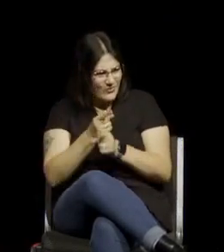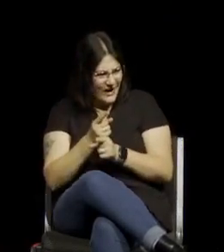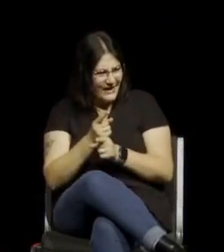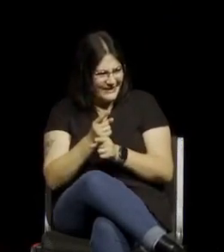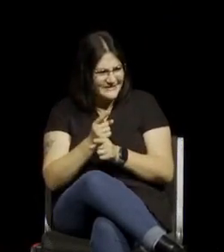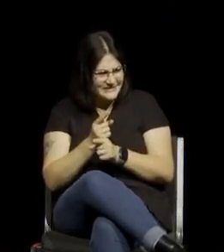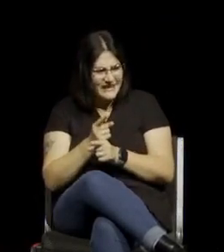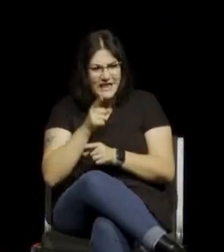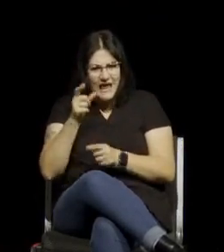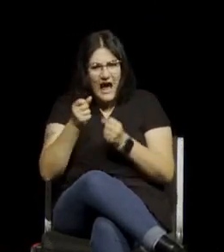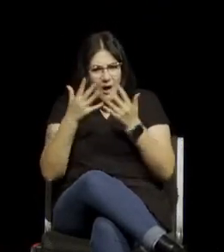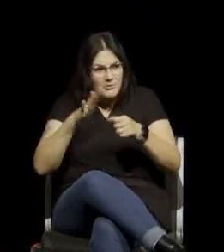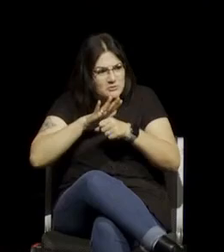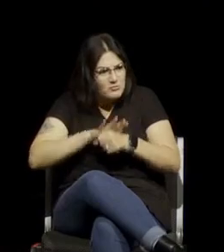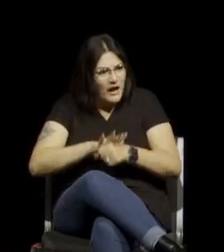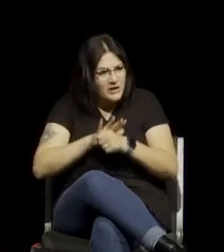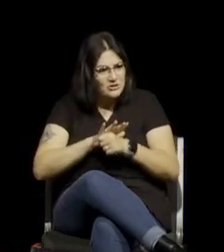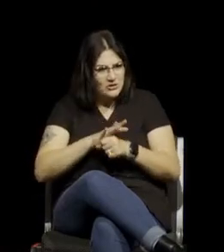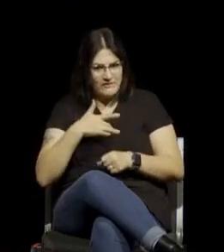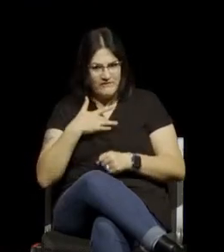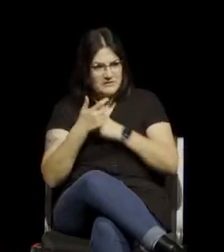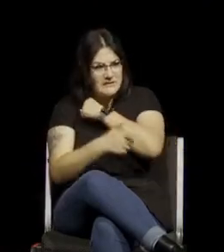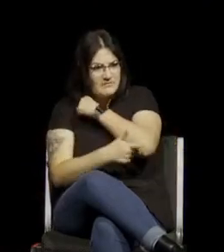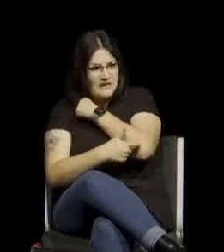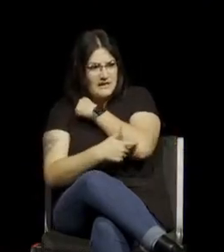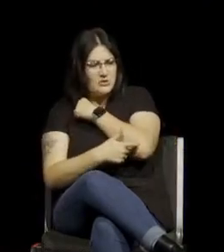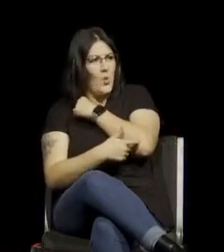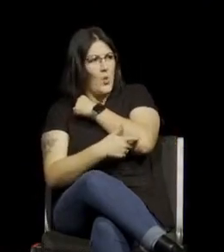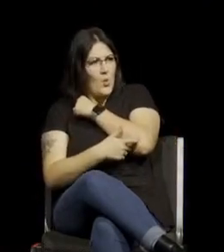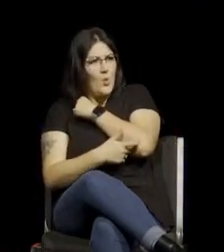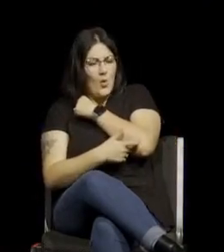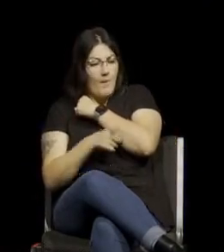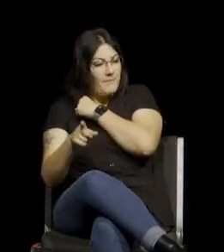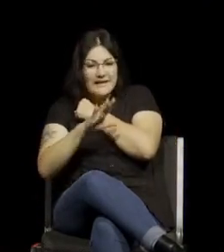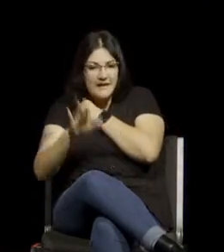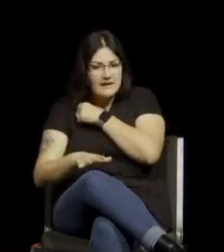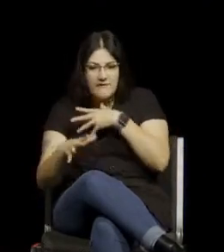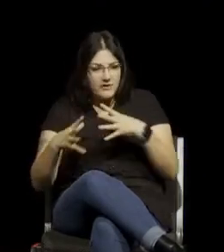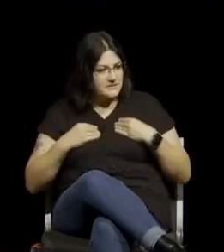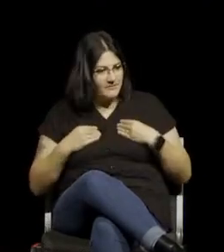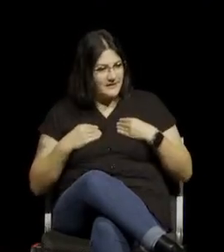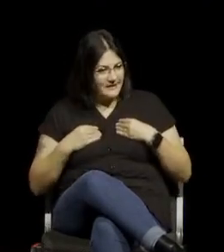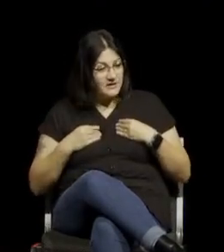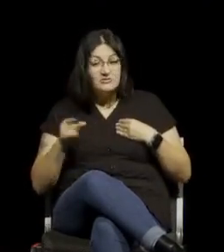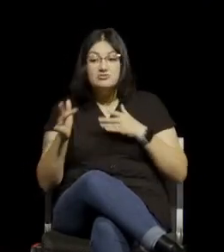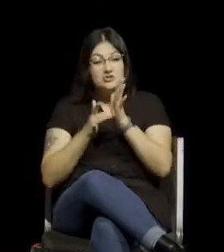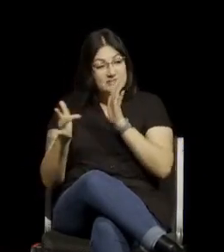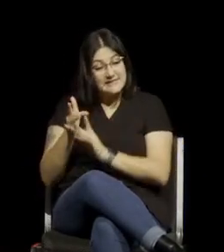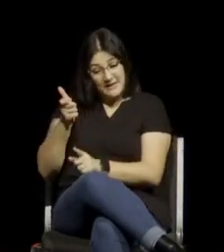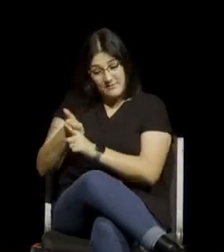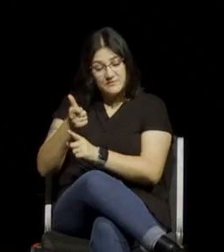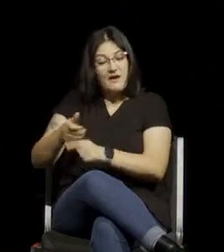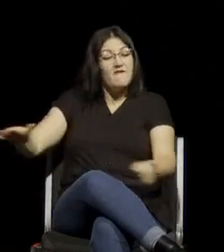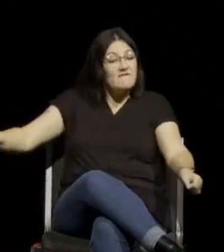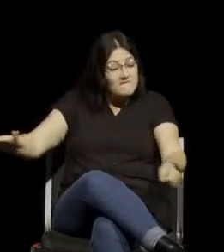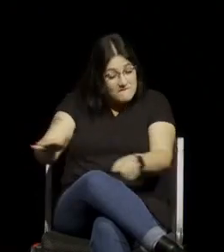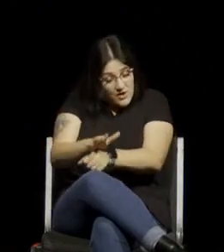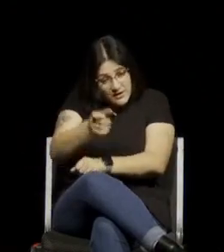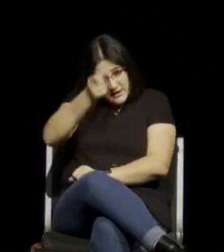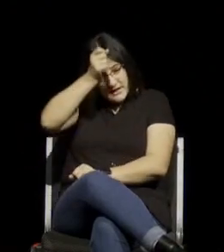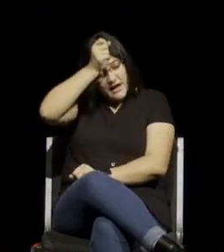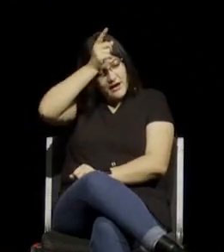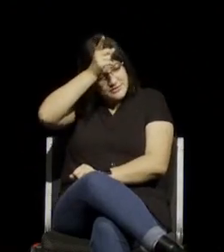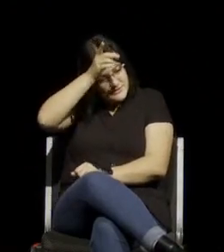and the power and the pressure of temptation to sin on a person's life, having never given in. And Jesus then fully understands, even to a